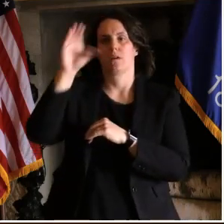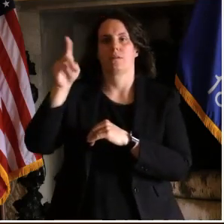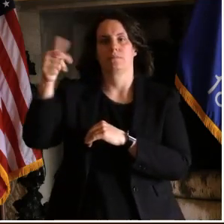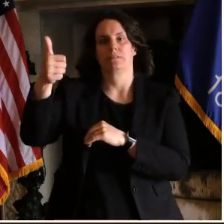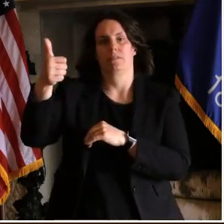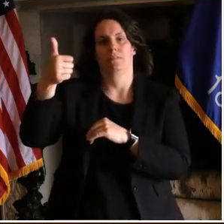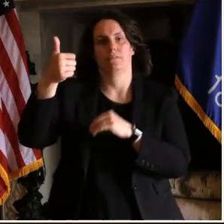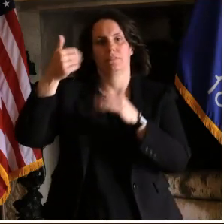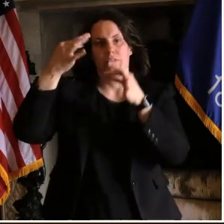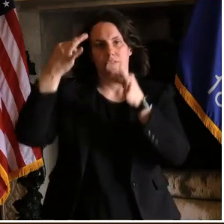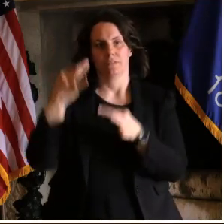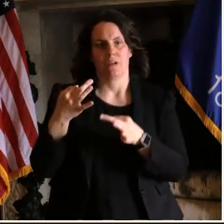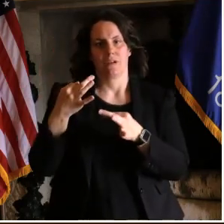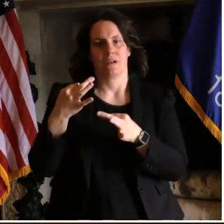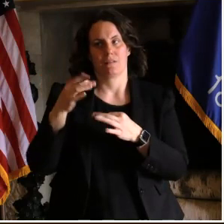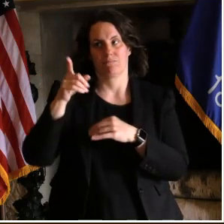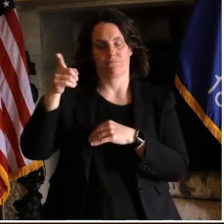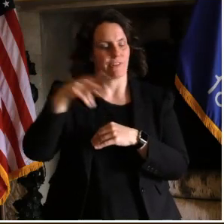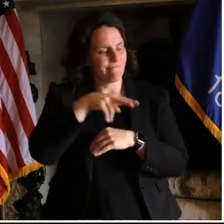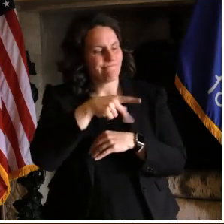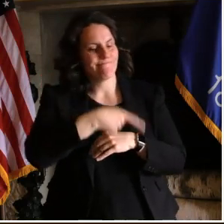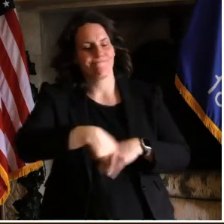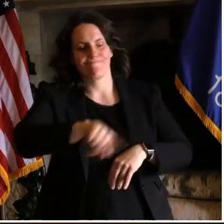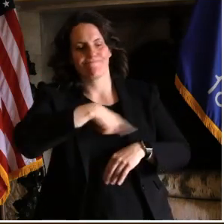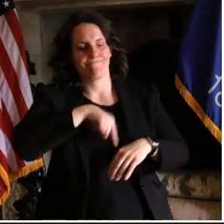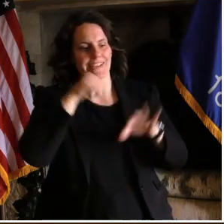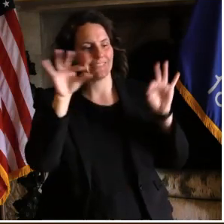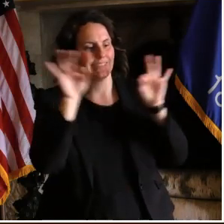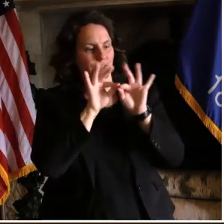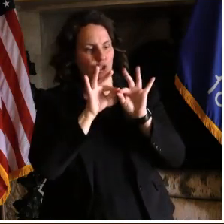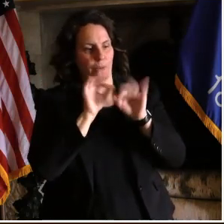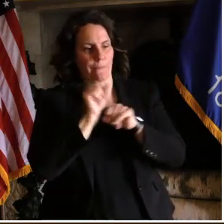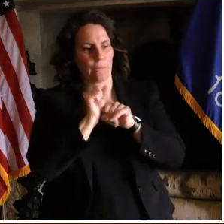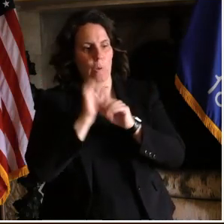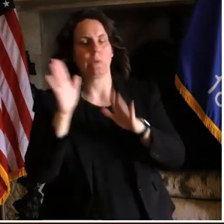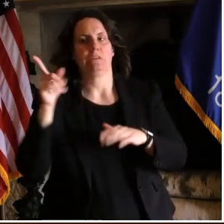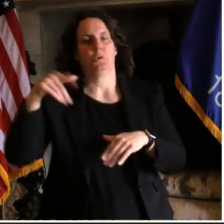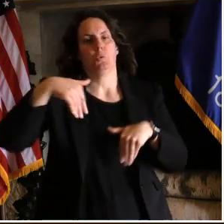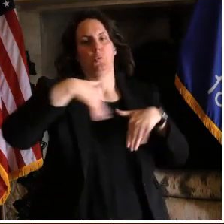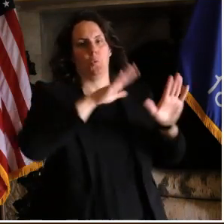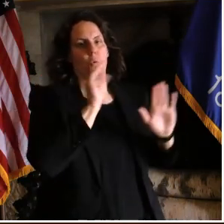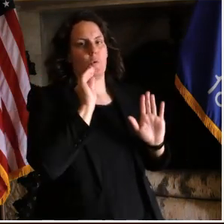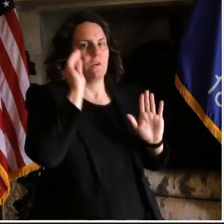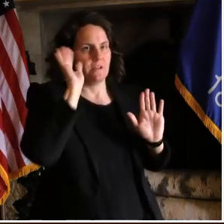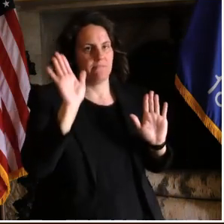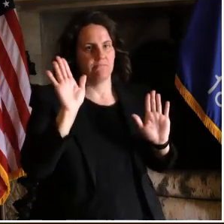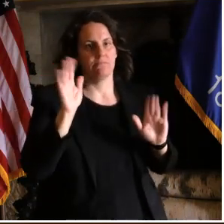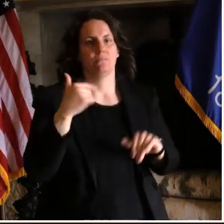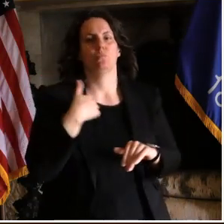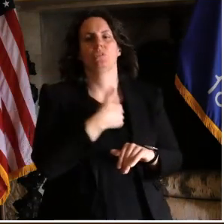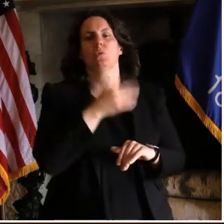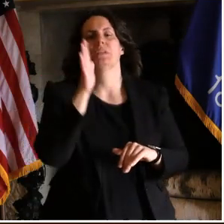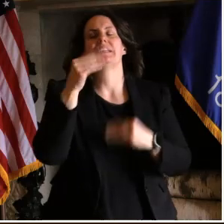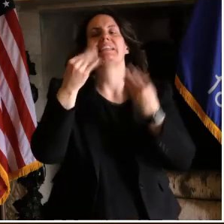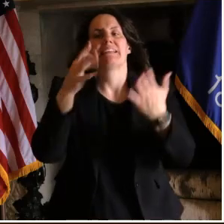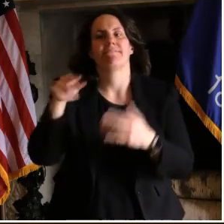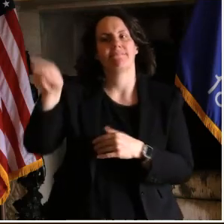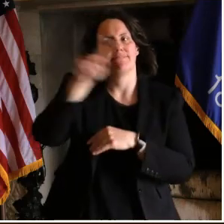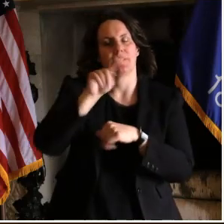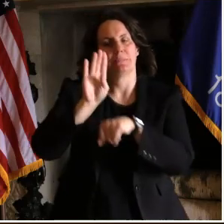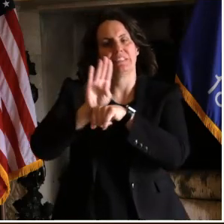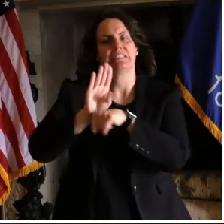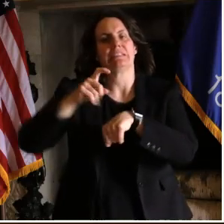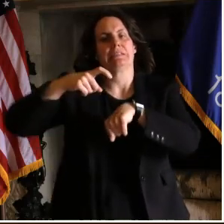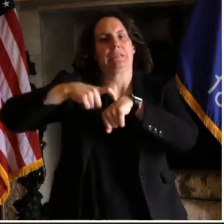their own, but we will have a buffer time so that would not happen. Thank you, John. And